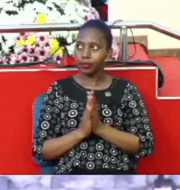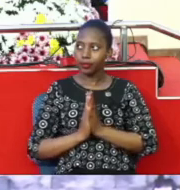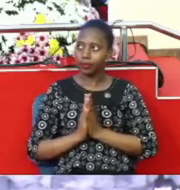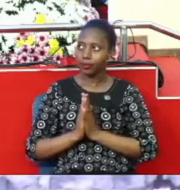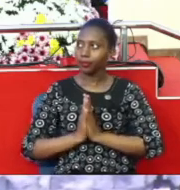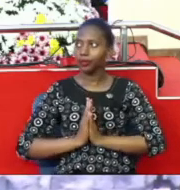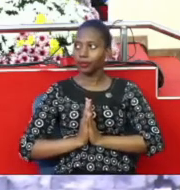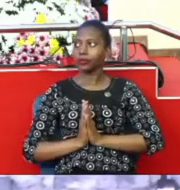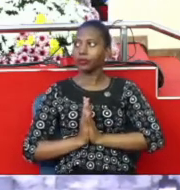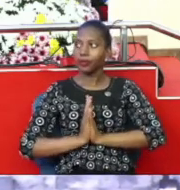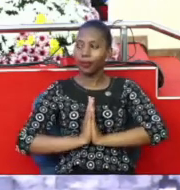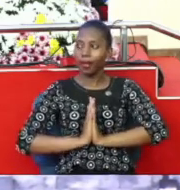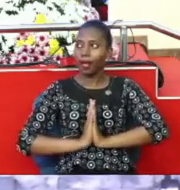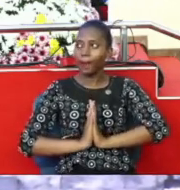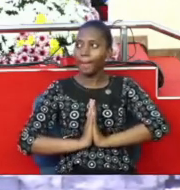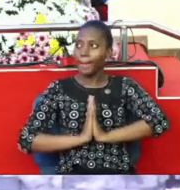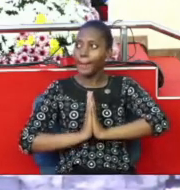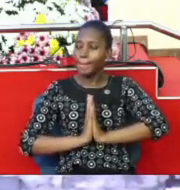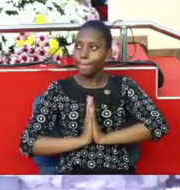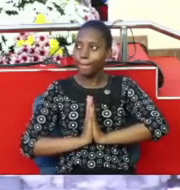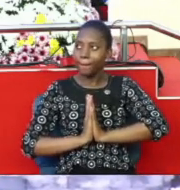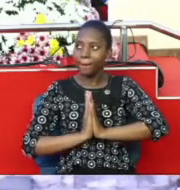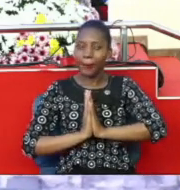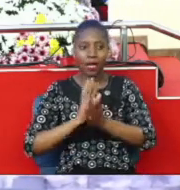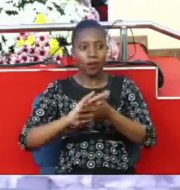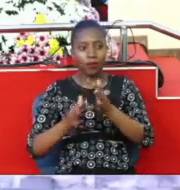Remission of sin is promised in those who believe in Jesus.